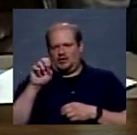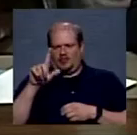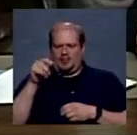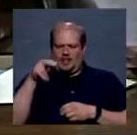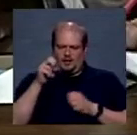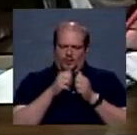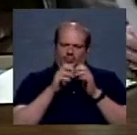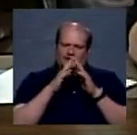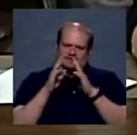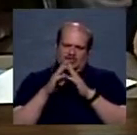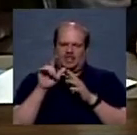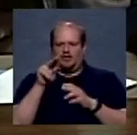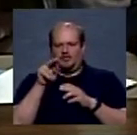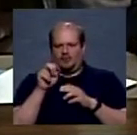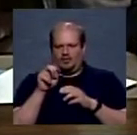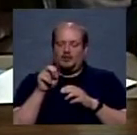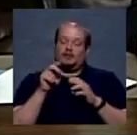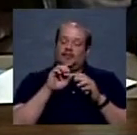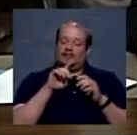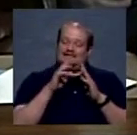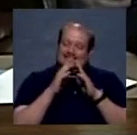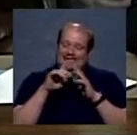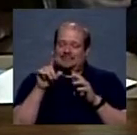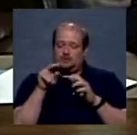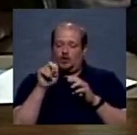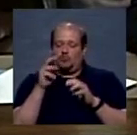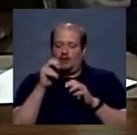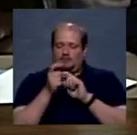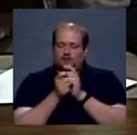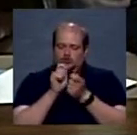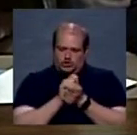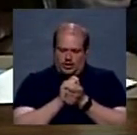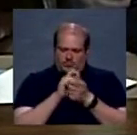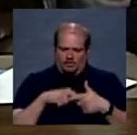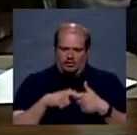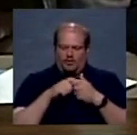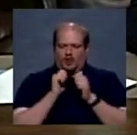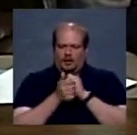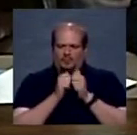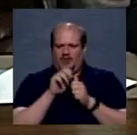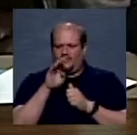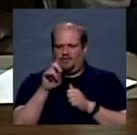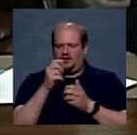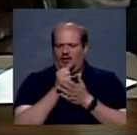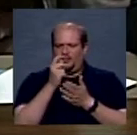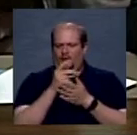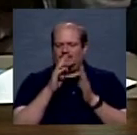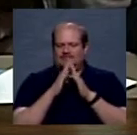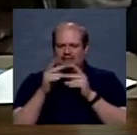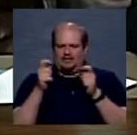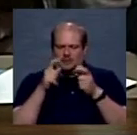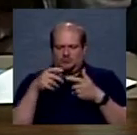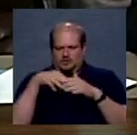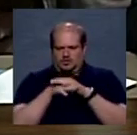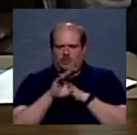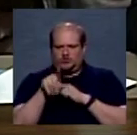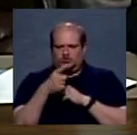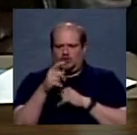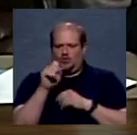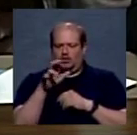map of the city of Little Rock, Arkansas, and for other purposes, in order to dispense with the requirement of competitive bidding and to authorize the city manager to enter into a sole